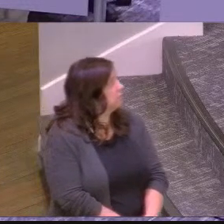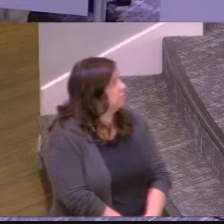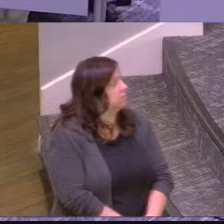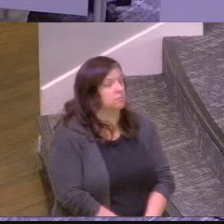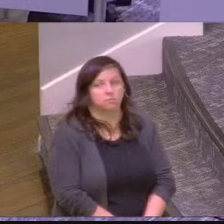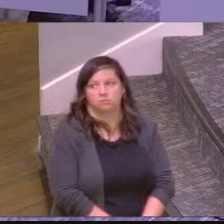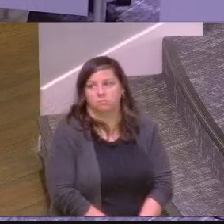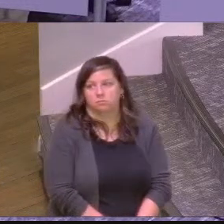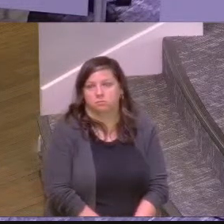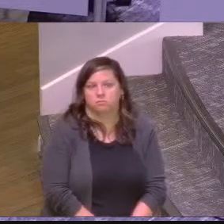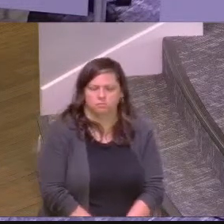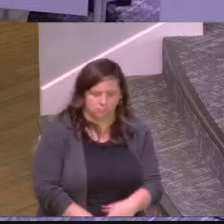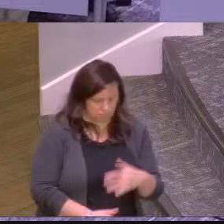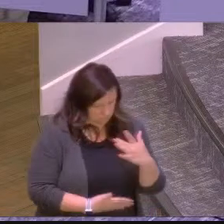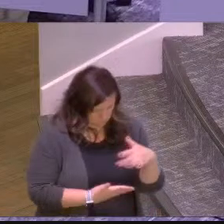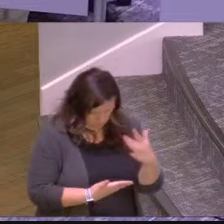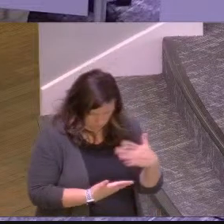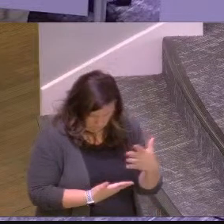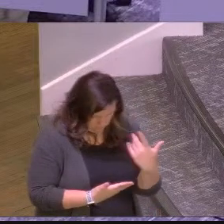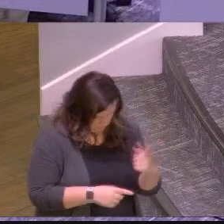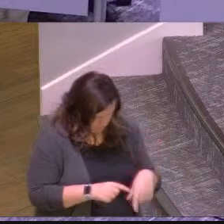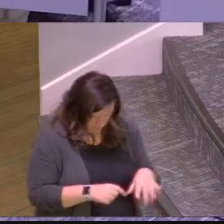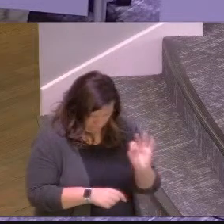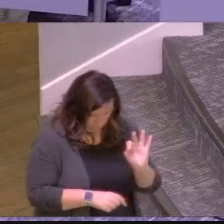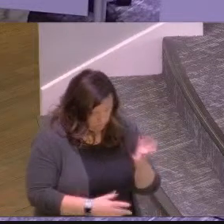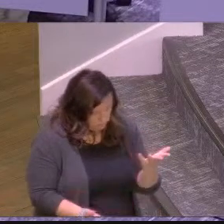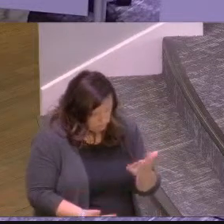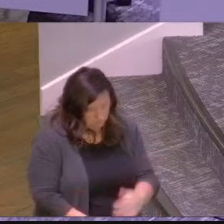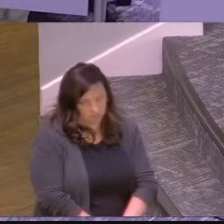Oh my goodness, I cannot find it.